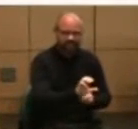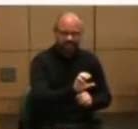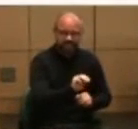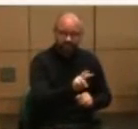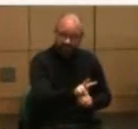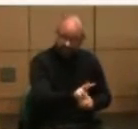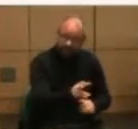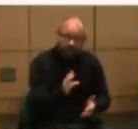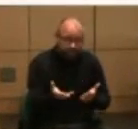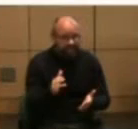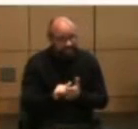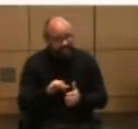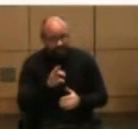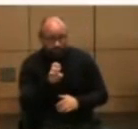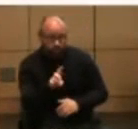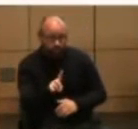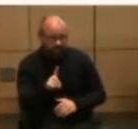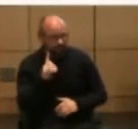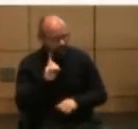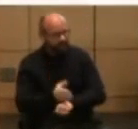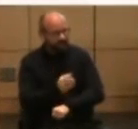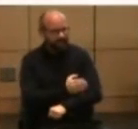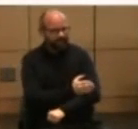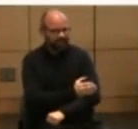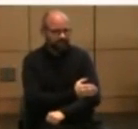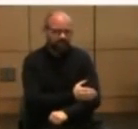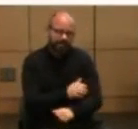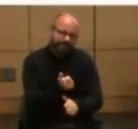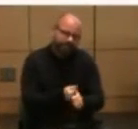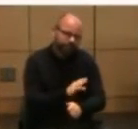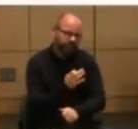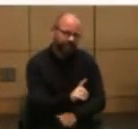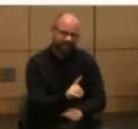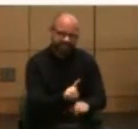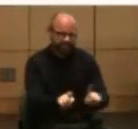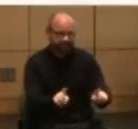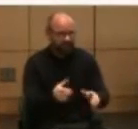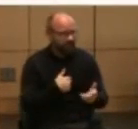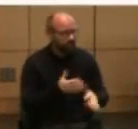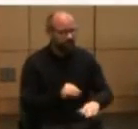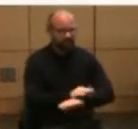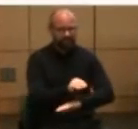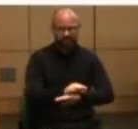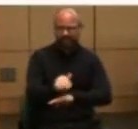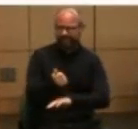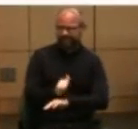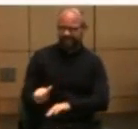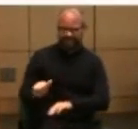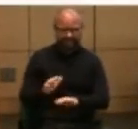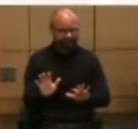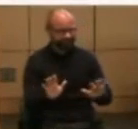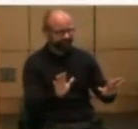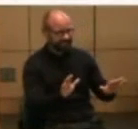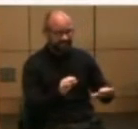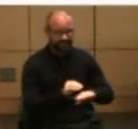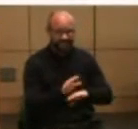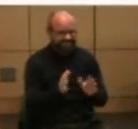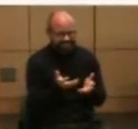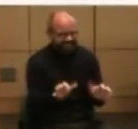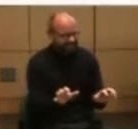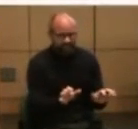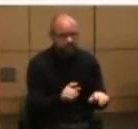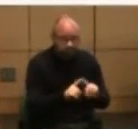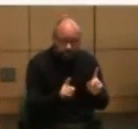might get better. So every child is different. We don't want to give any medical advice for any particular child, but those might be some of the